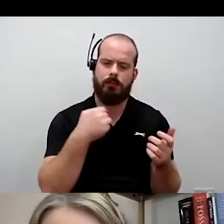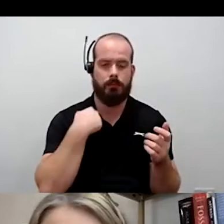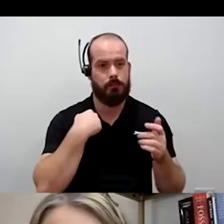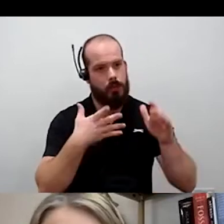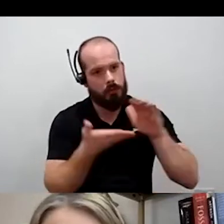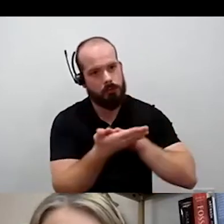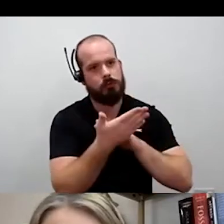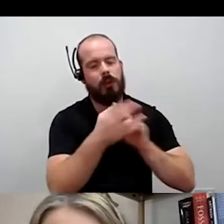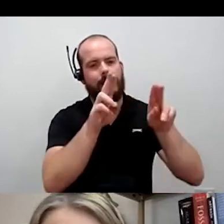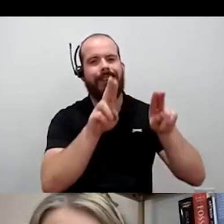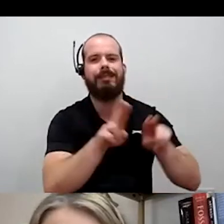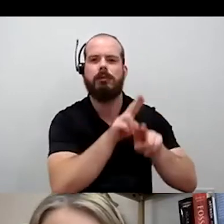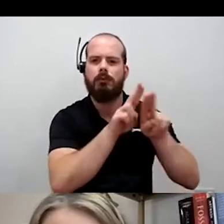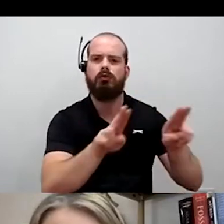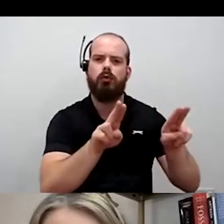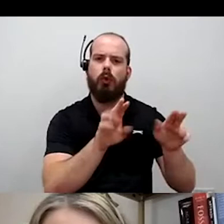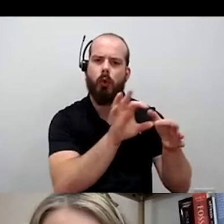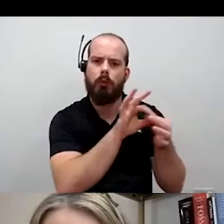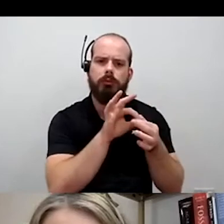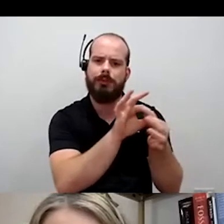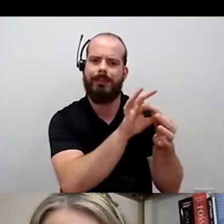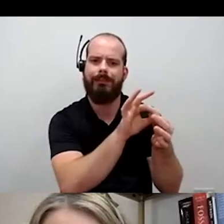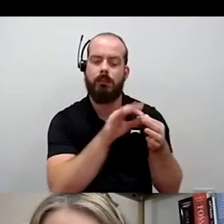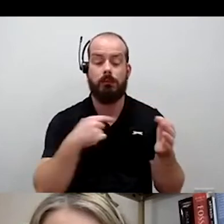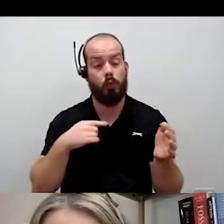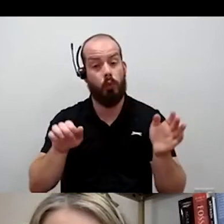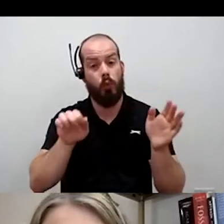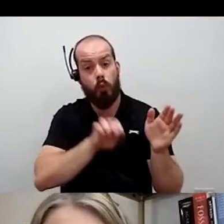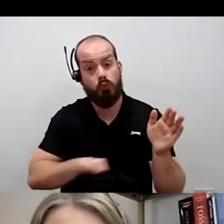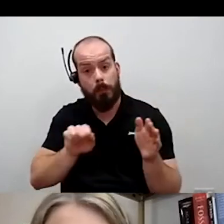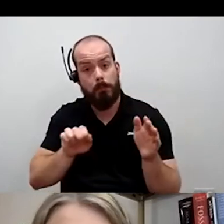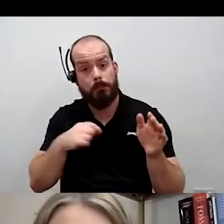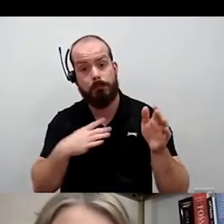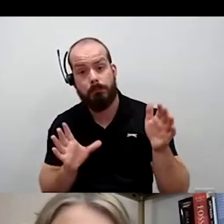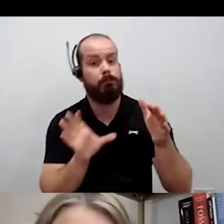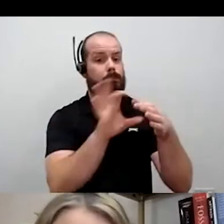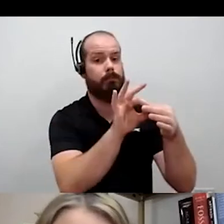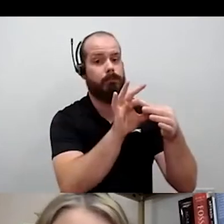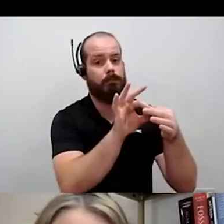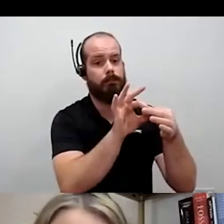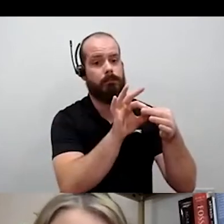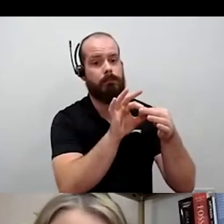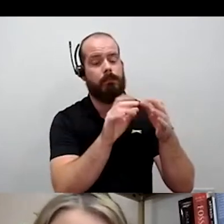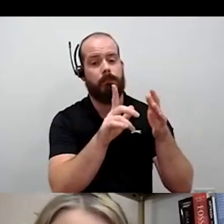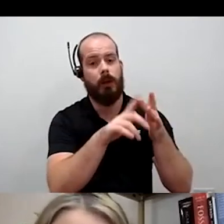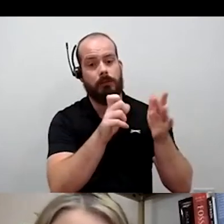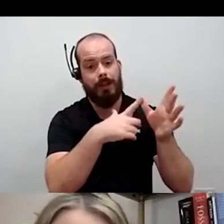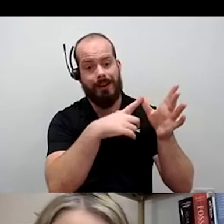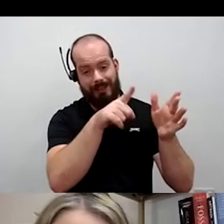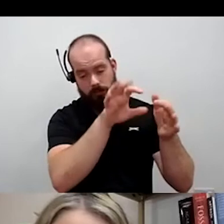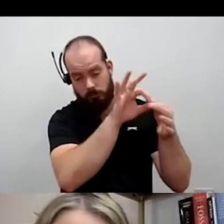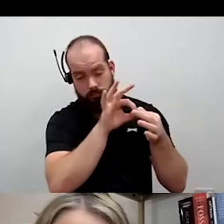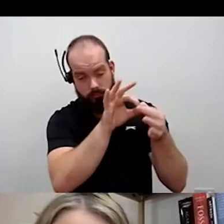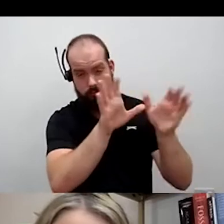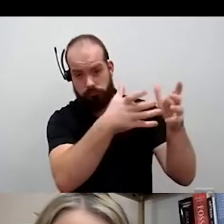so we as a European Federation, we joined Cooperatives Europe, which is the European branch of the ICA, and now we